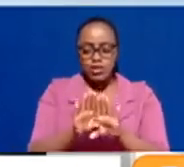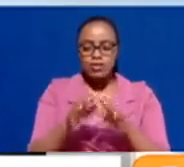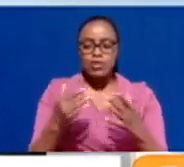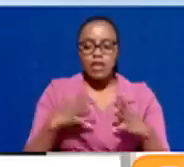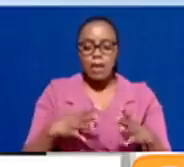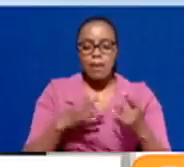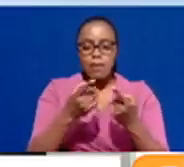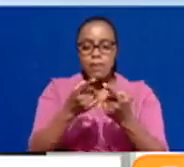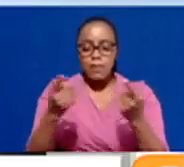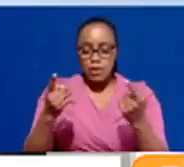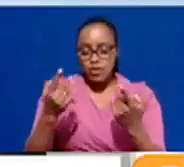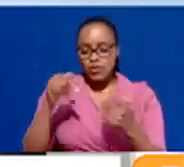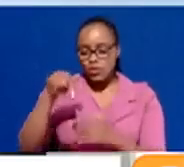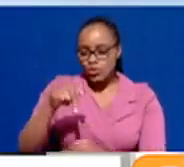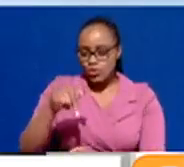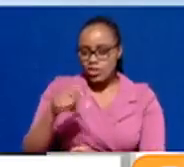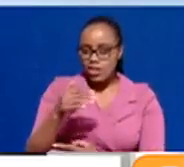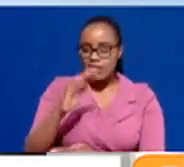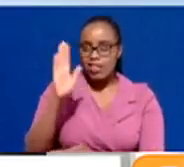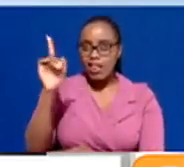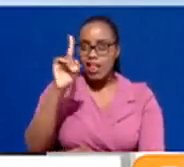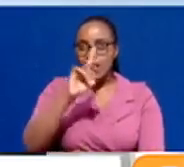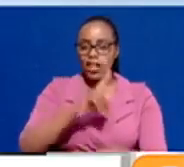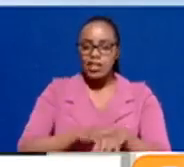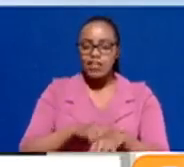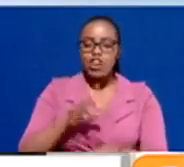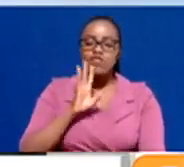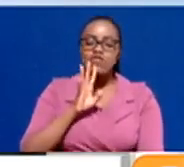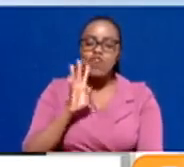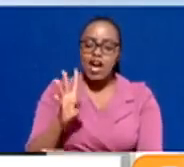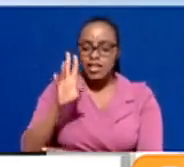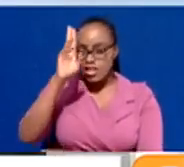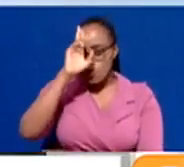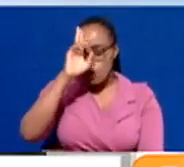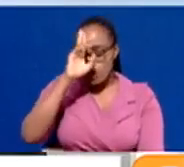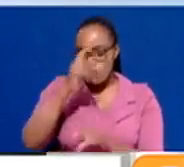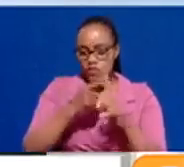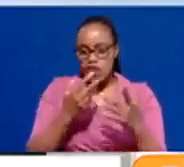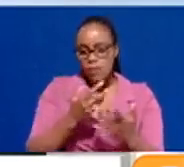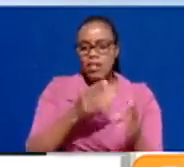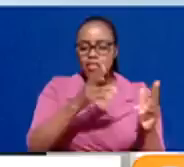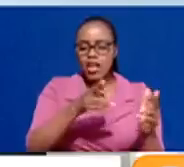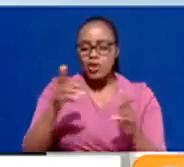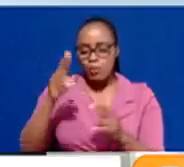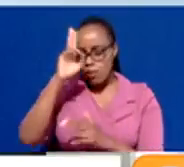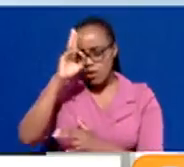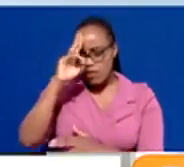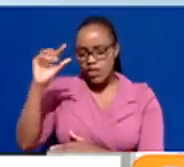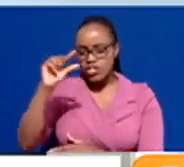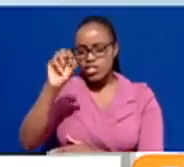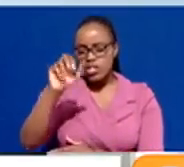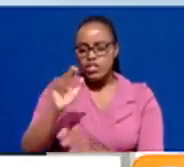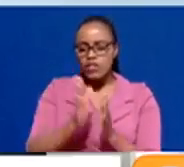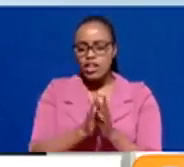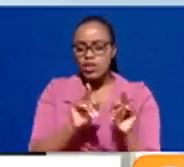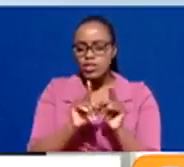of the public for the better part of the day. So a contingent of about 400 police officers drawn from the Regular Police General Service Unit and